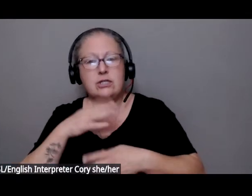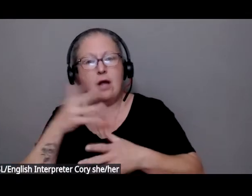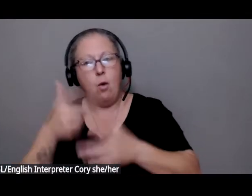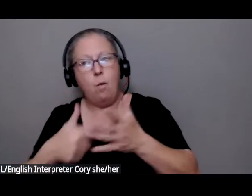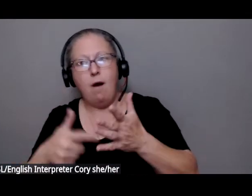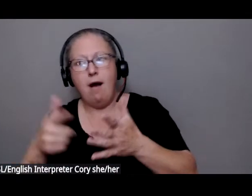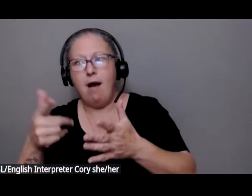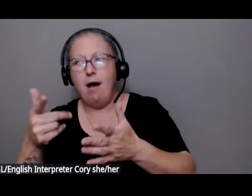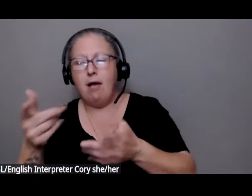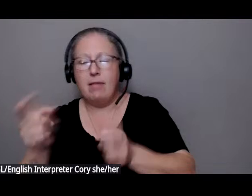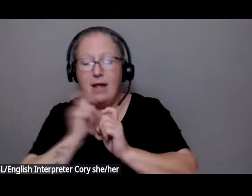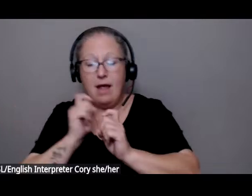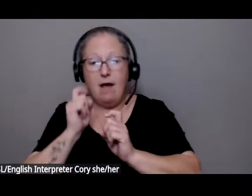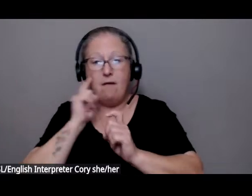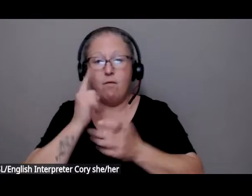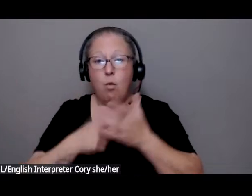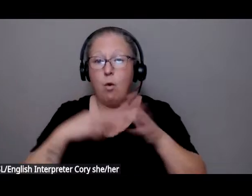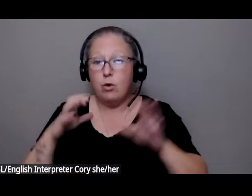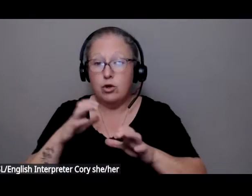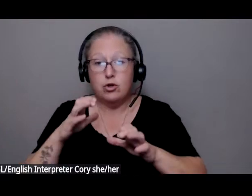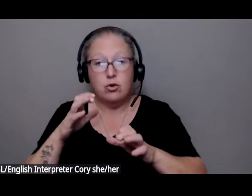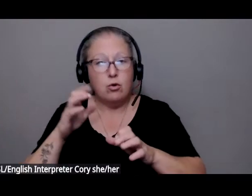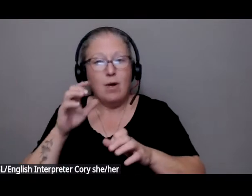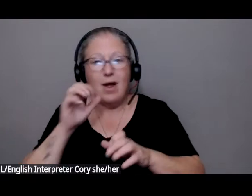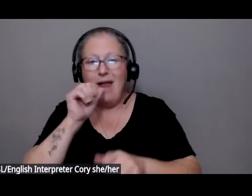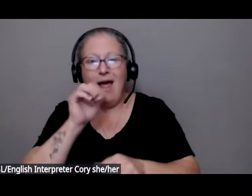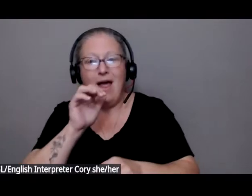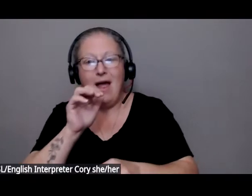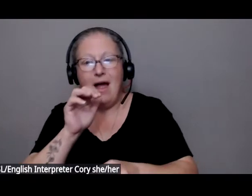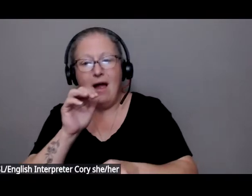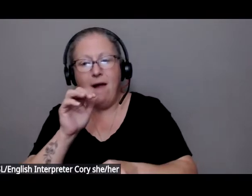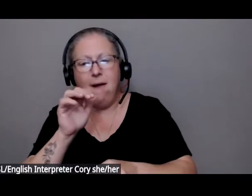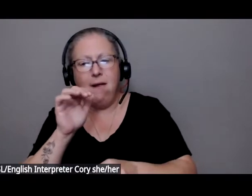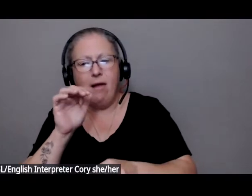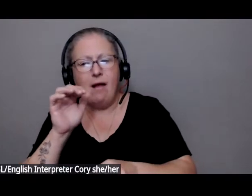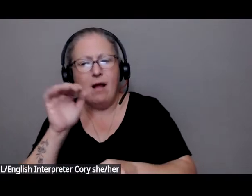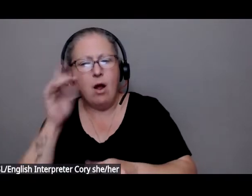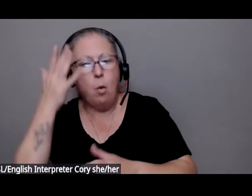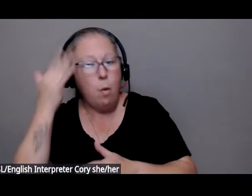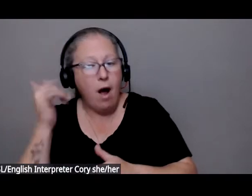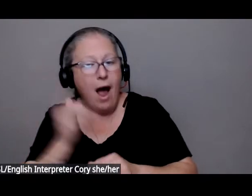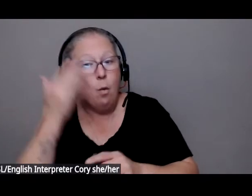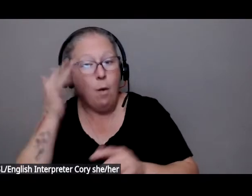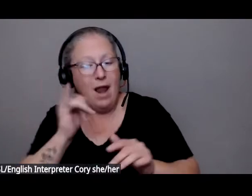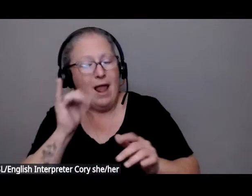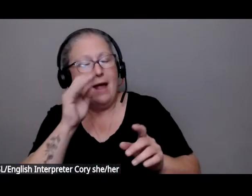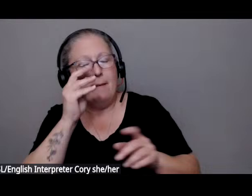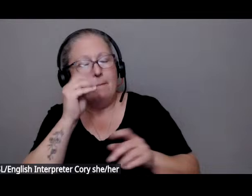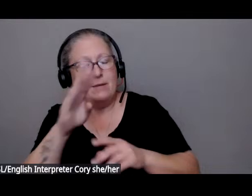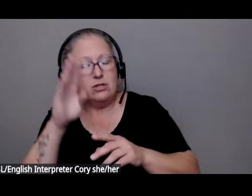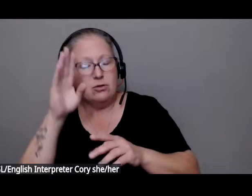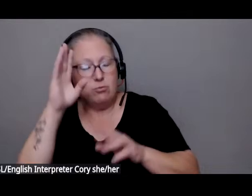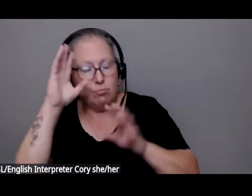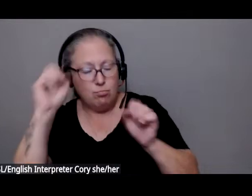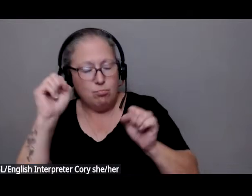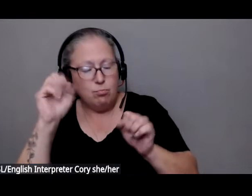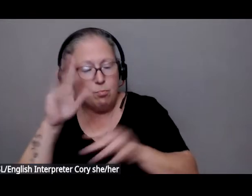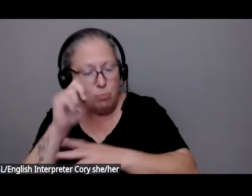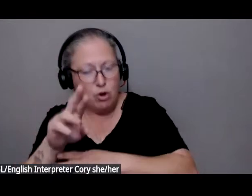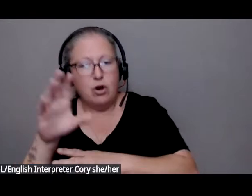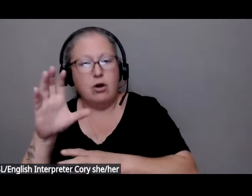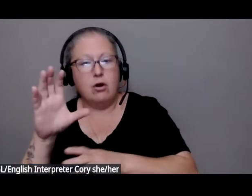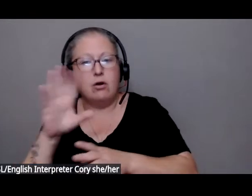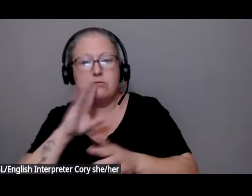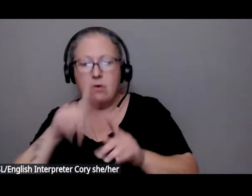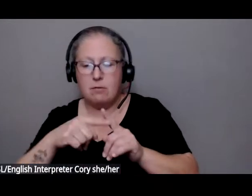do, it is not enough and it is not our why, as Superintendent Booker encouraged us to reflect on in his first year. We do this work for the good of